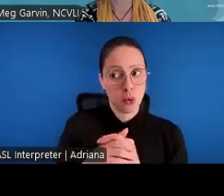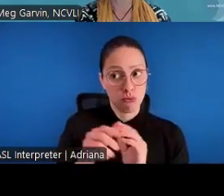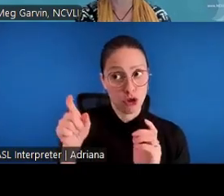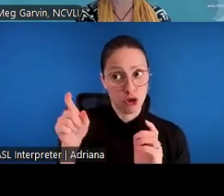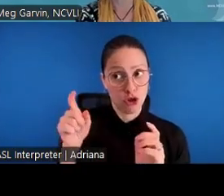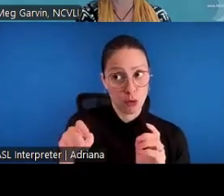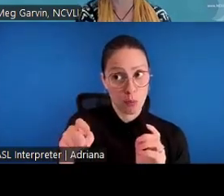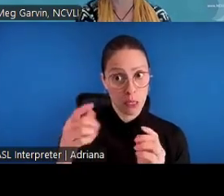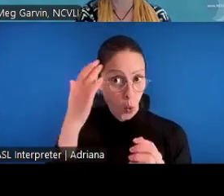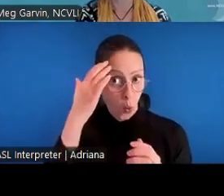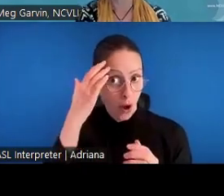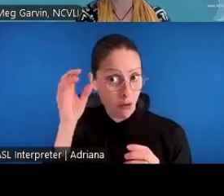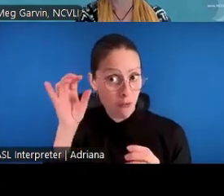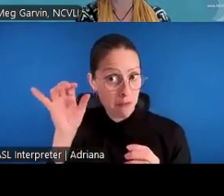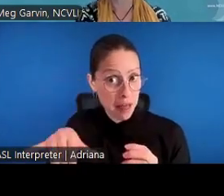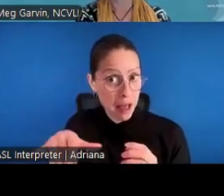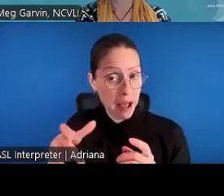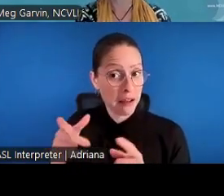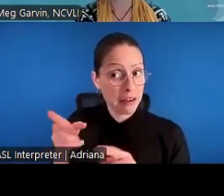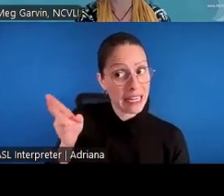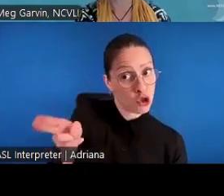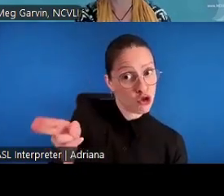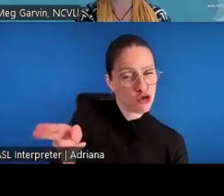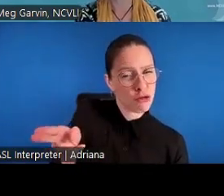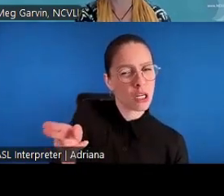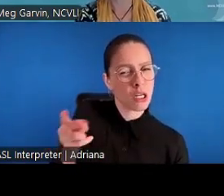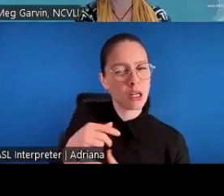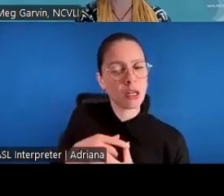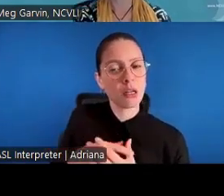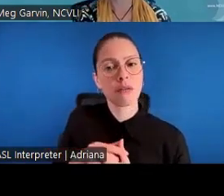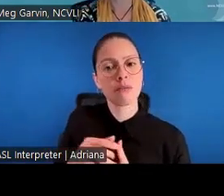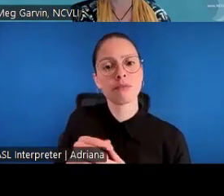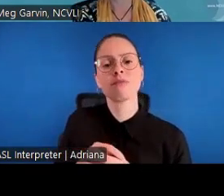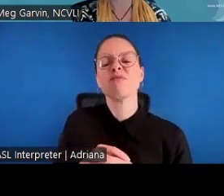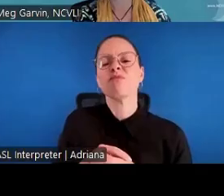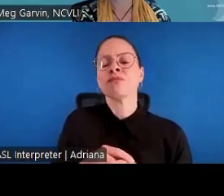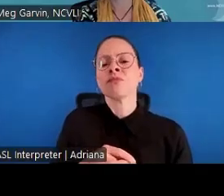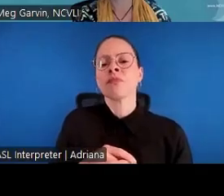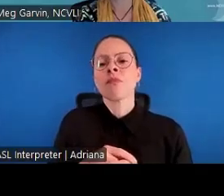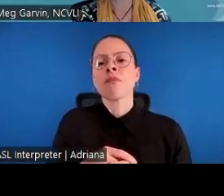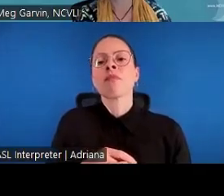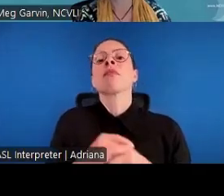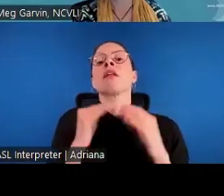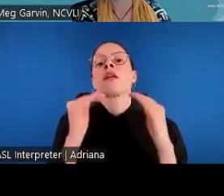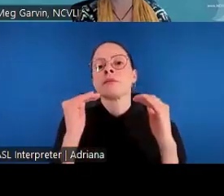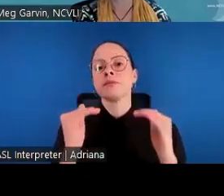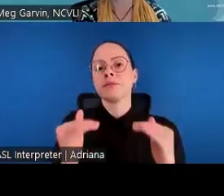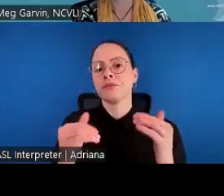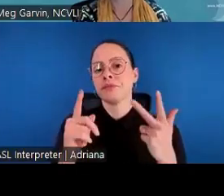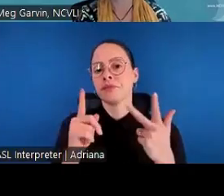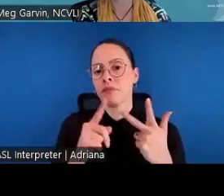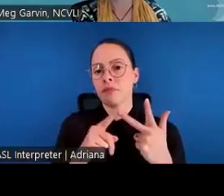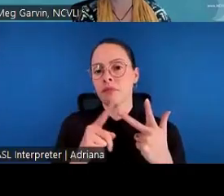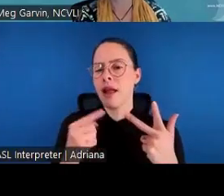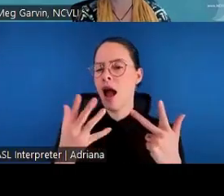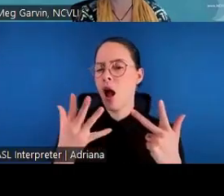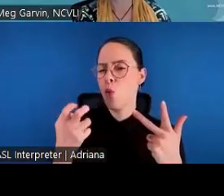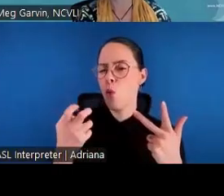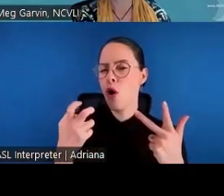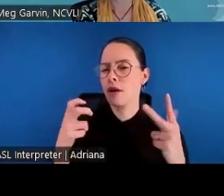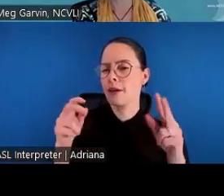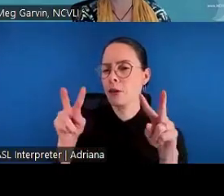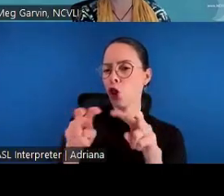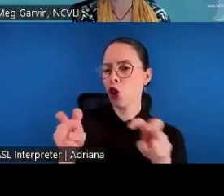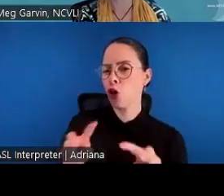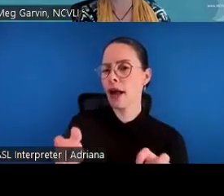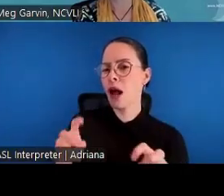and you need to be worried about in terms of your client's electronic device? Then I want to look at what we're talking about, right? I want